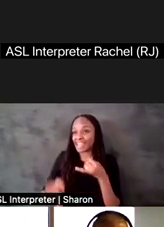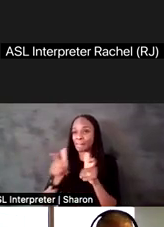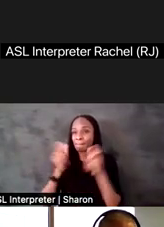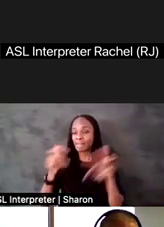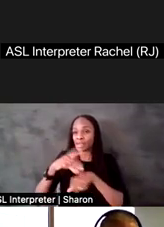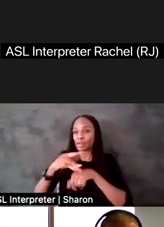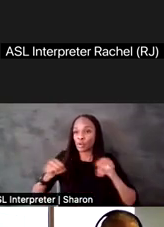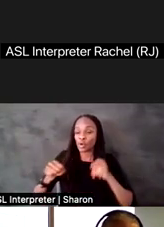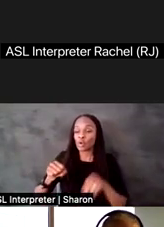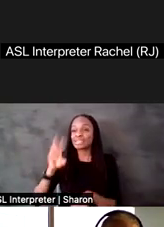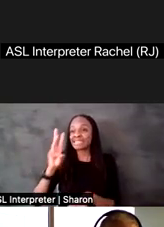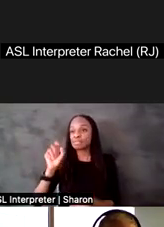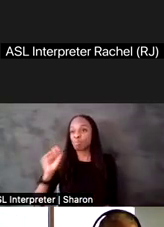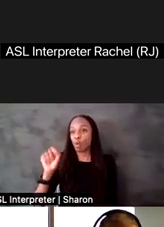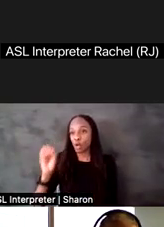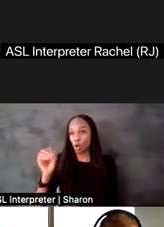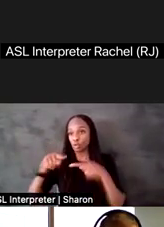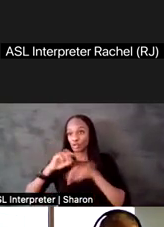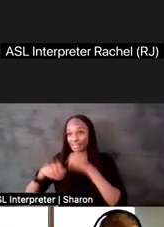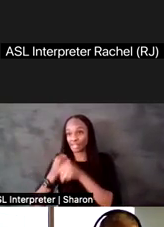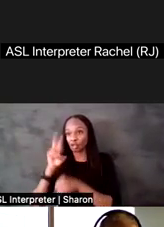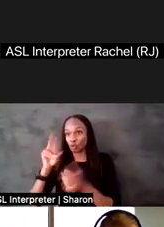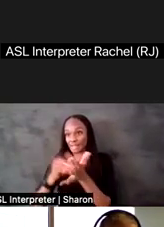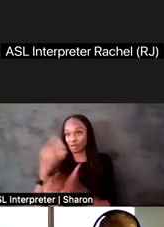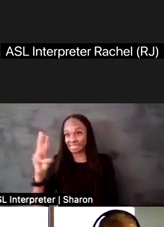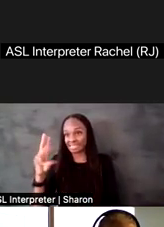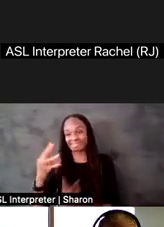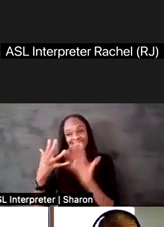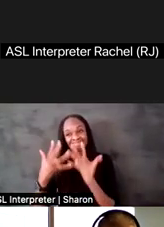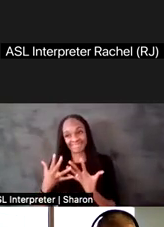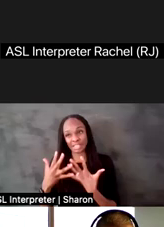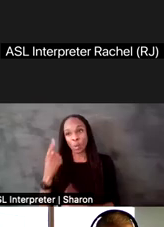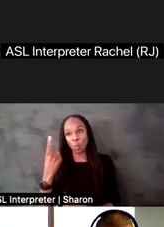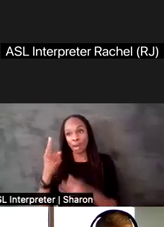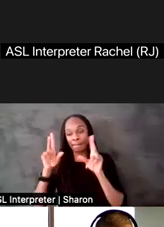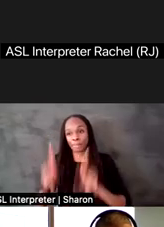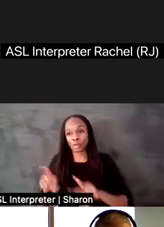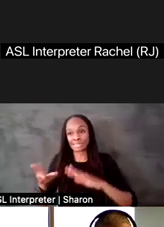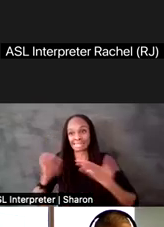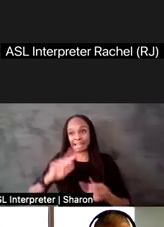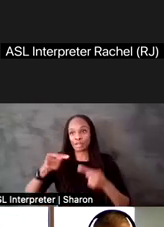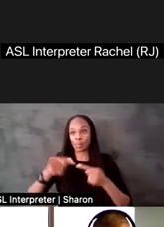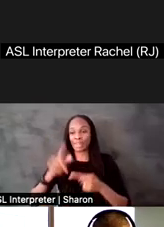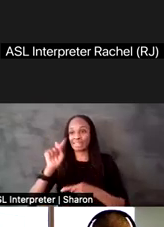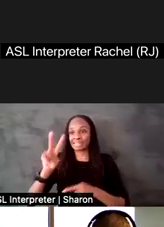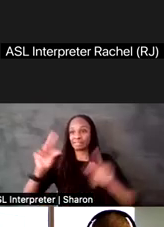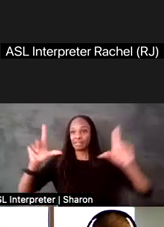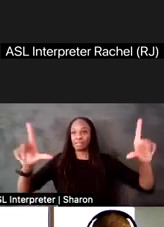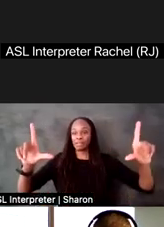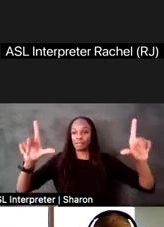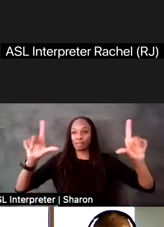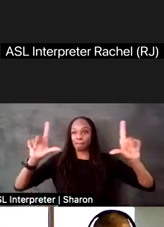in 2016. Unfortunately, we learned that one person died when a flat screen monitor fell on someone's